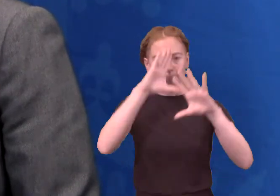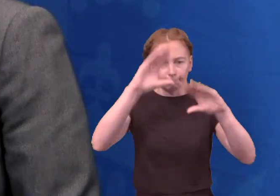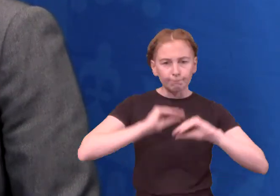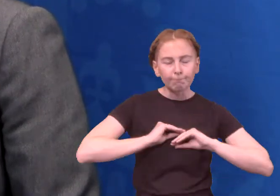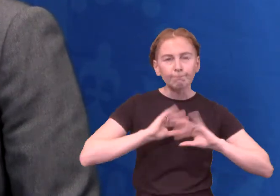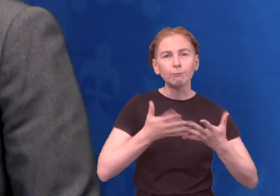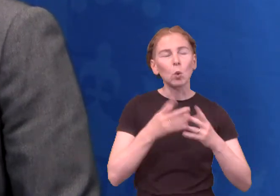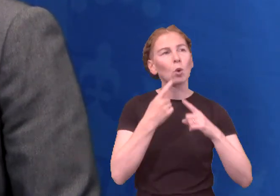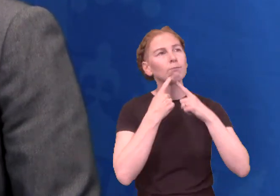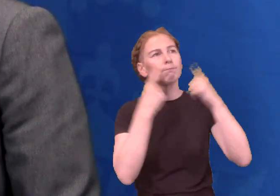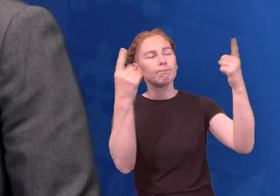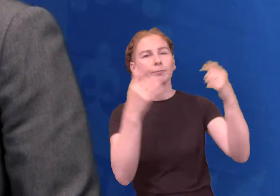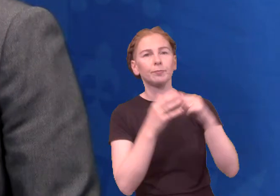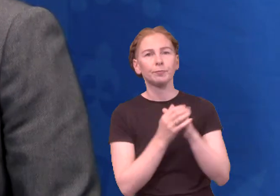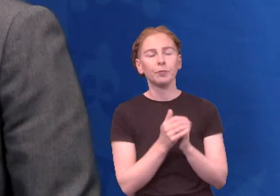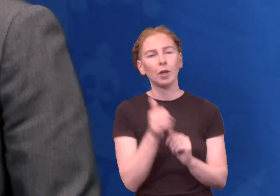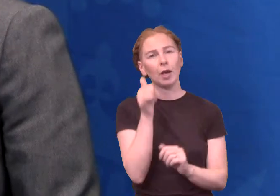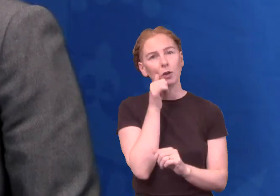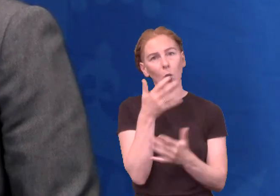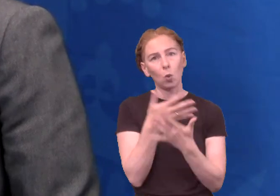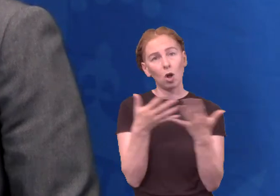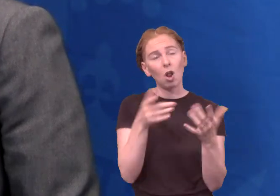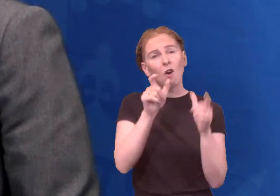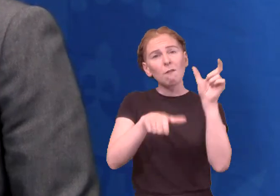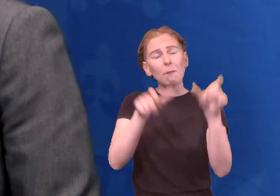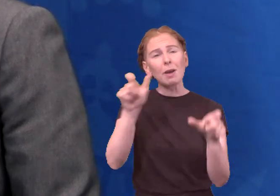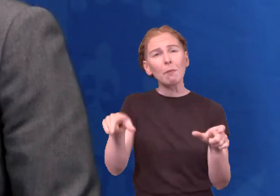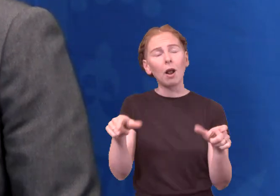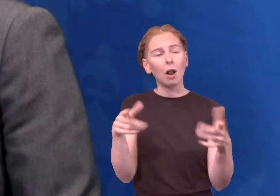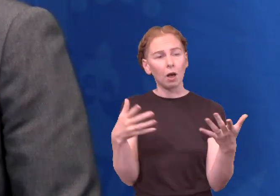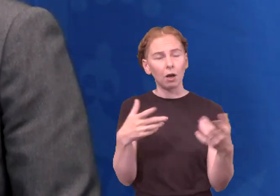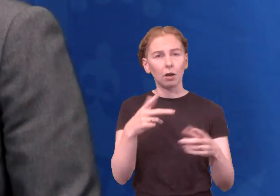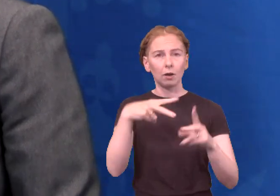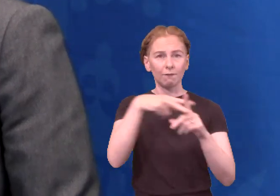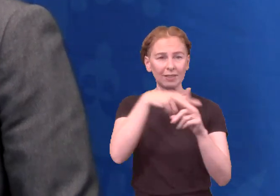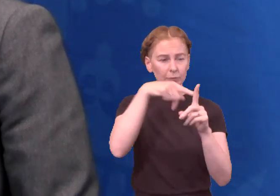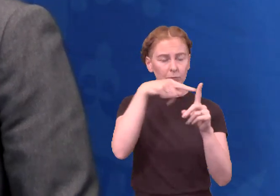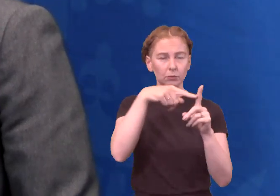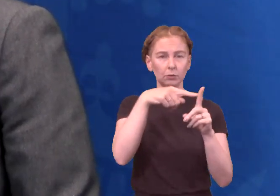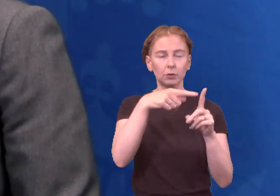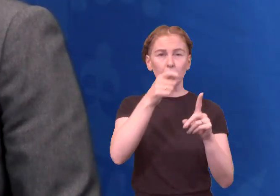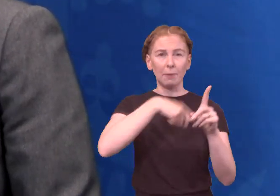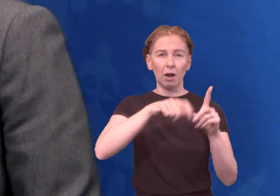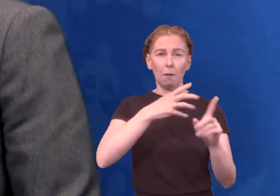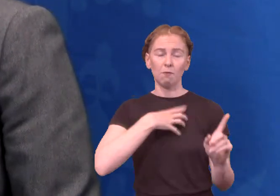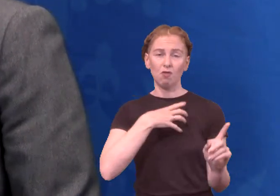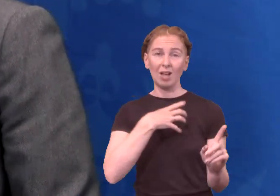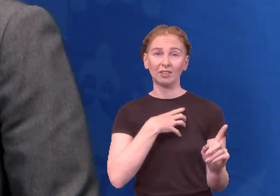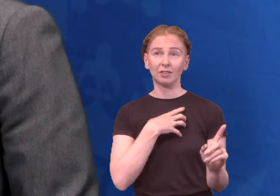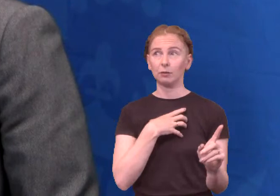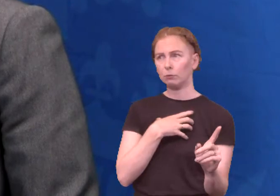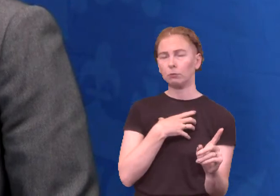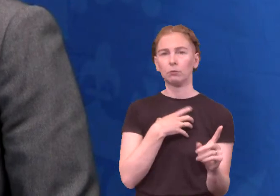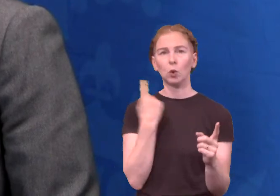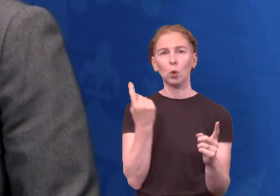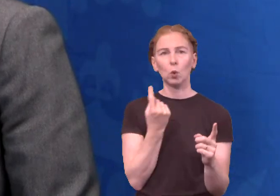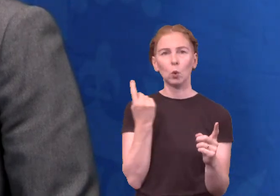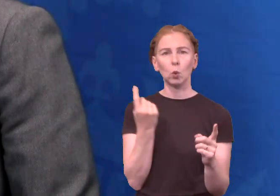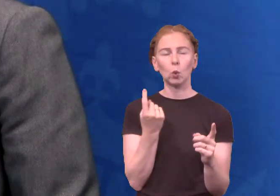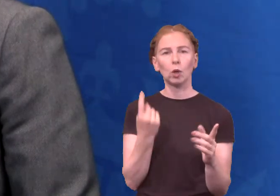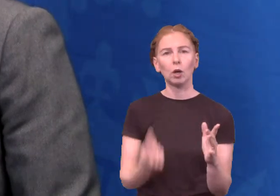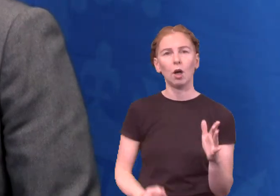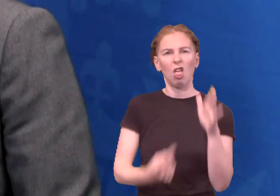many people that are exploited are made to fear figures of authority. That might be based on their experience of